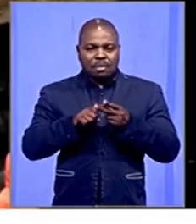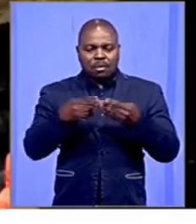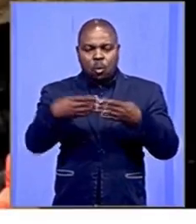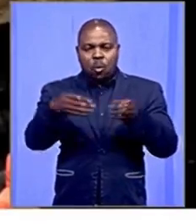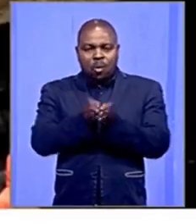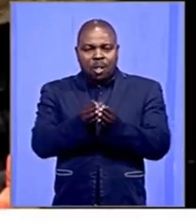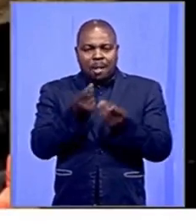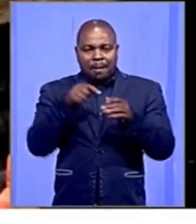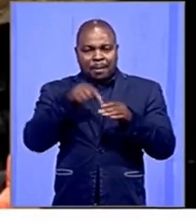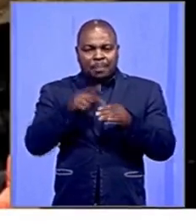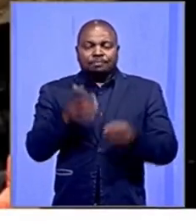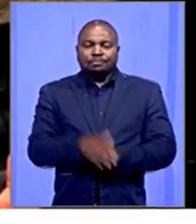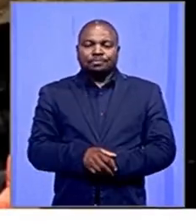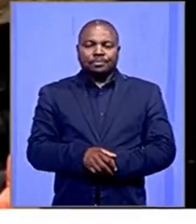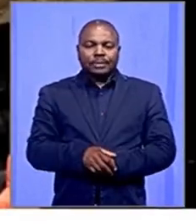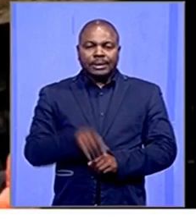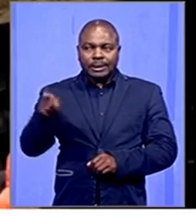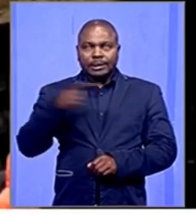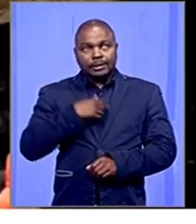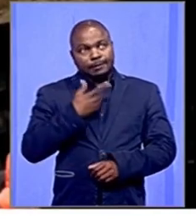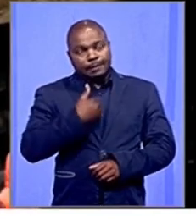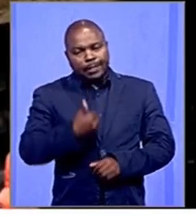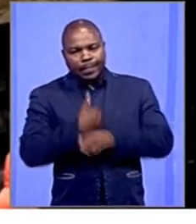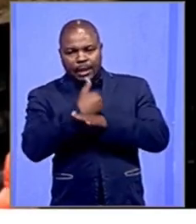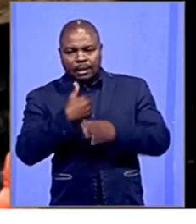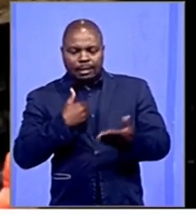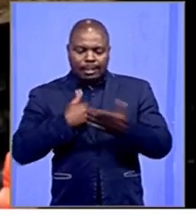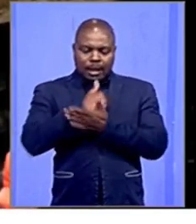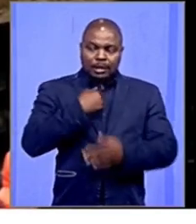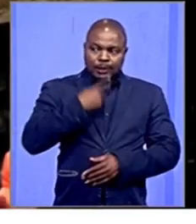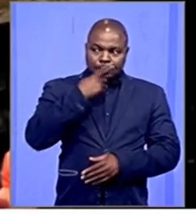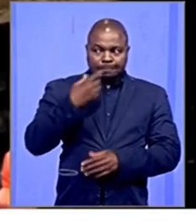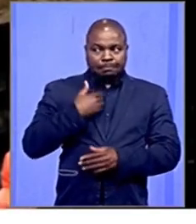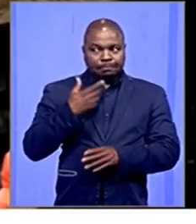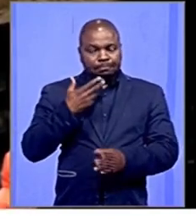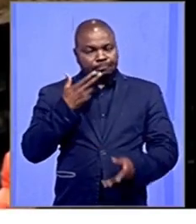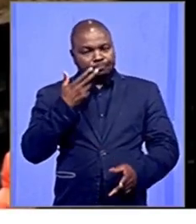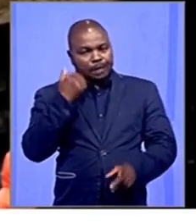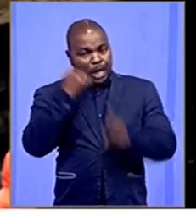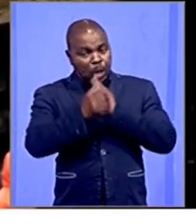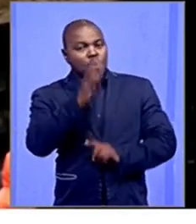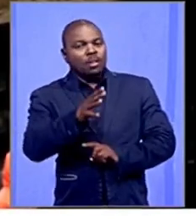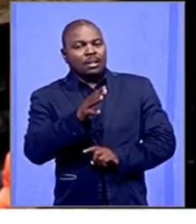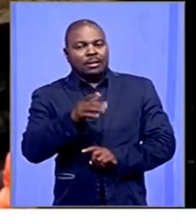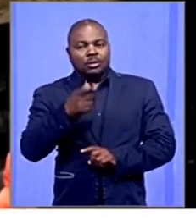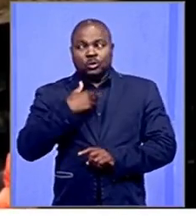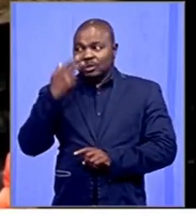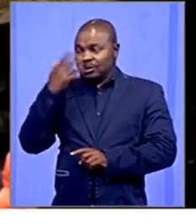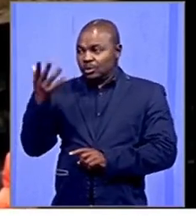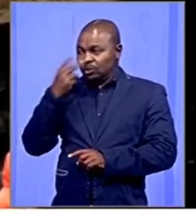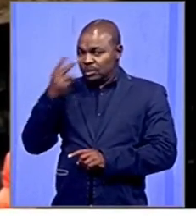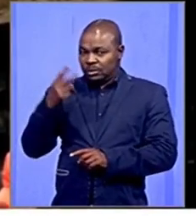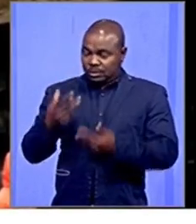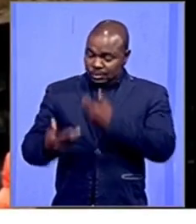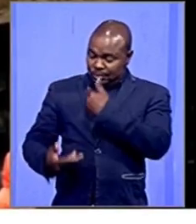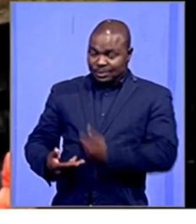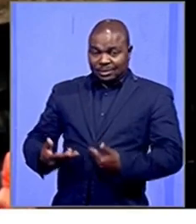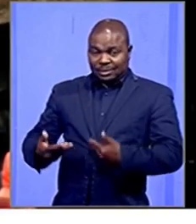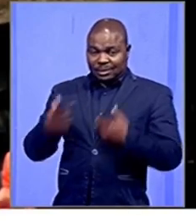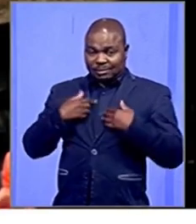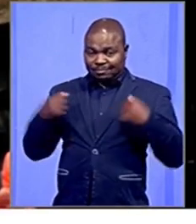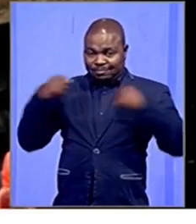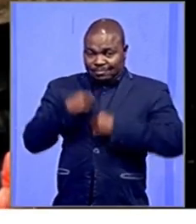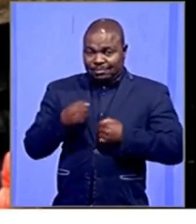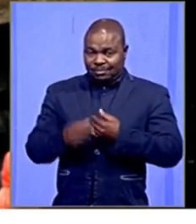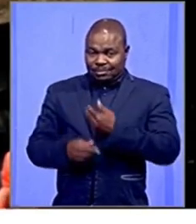even threatened to kill us yesterday. You can imagine, yesterday, you see even this thing I'm